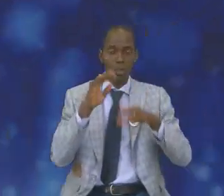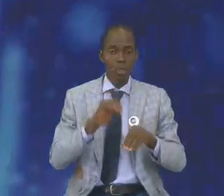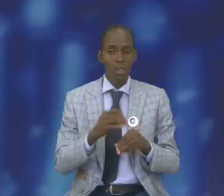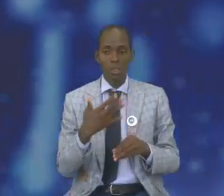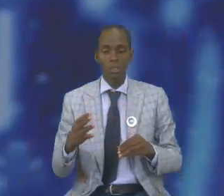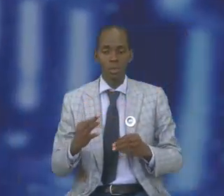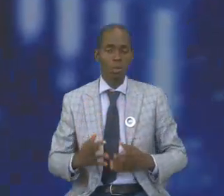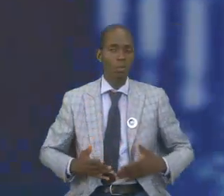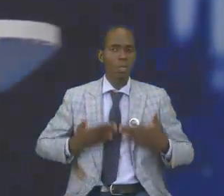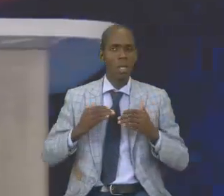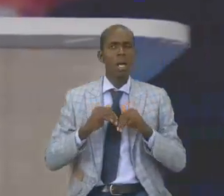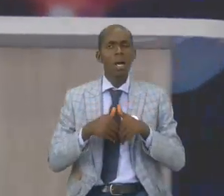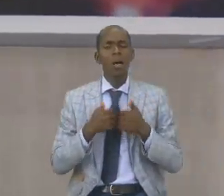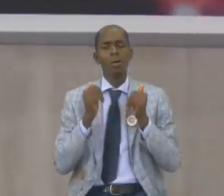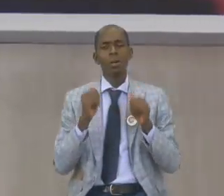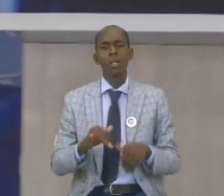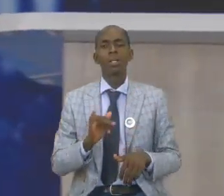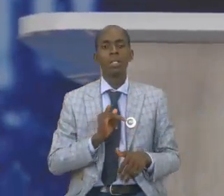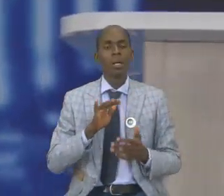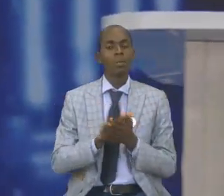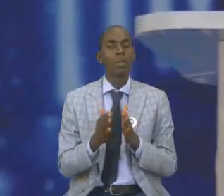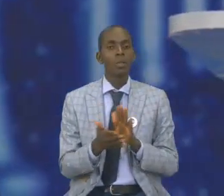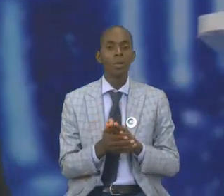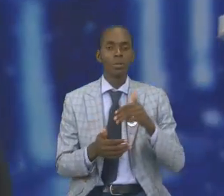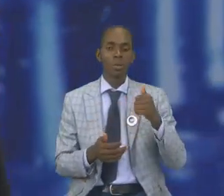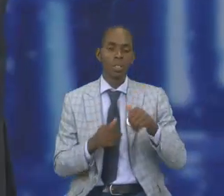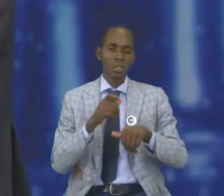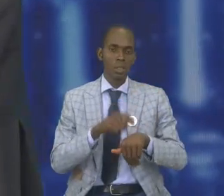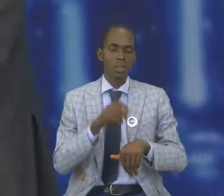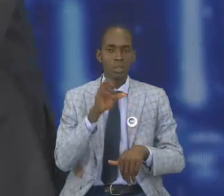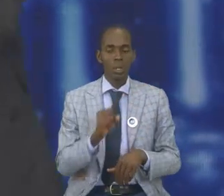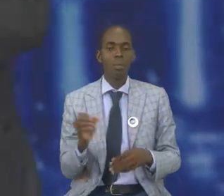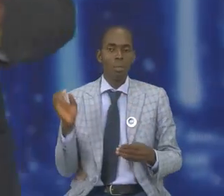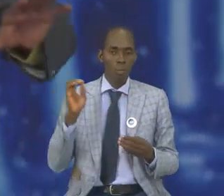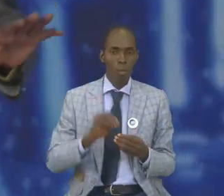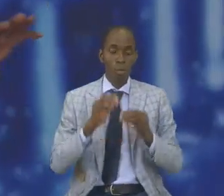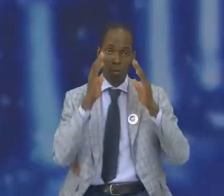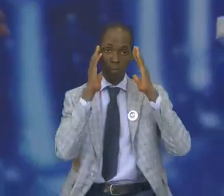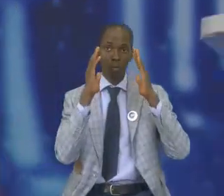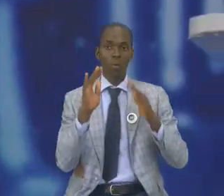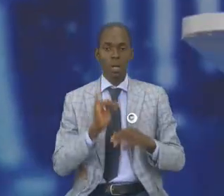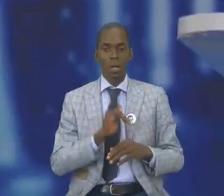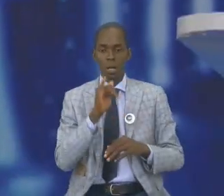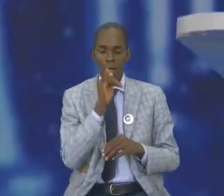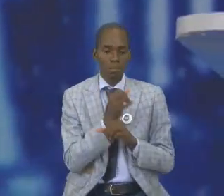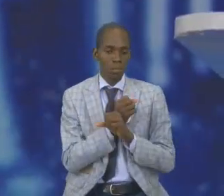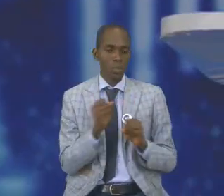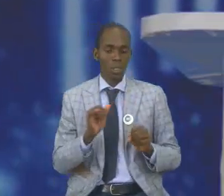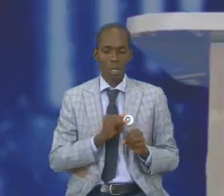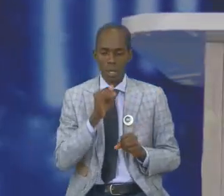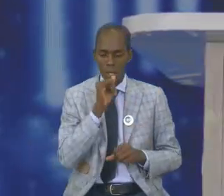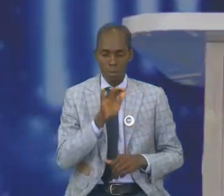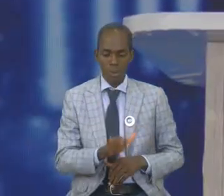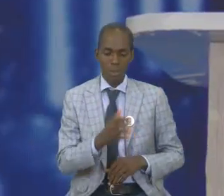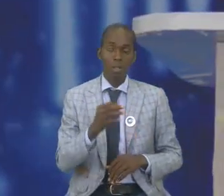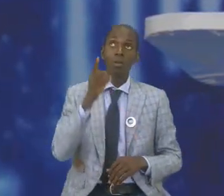But how can I become 10 times steadier? I'm born again, I'm a child of God, and by